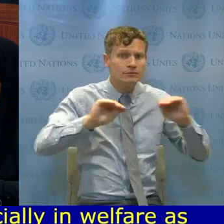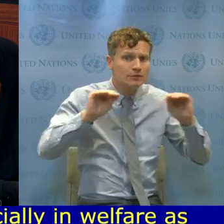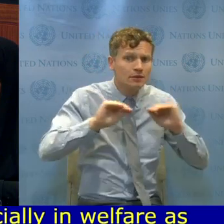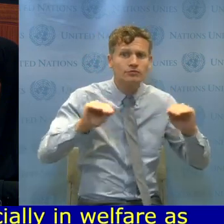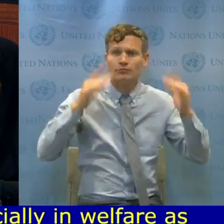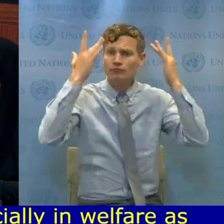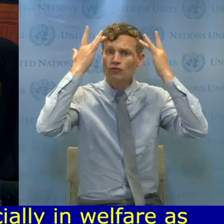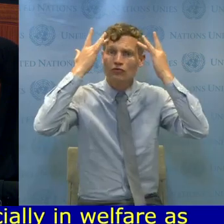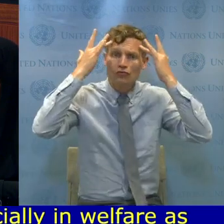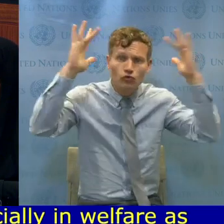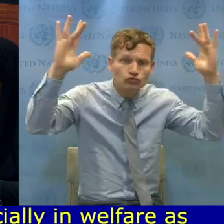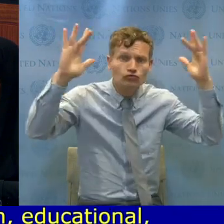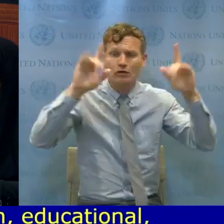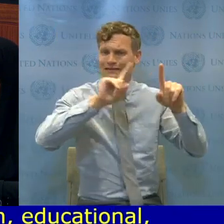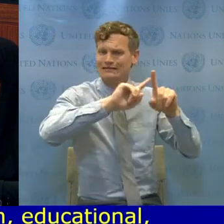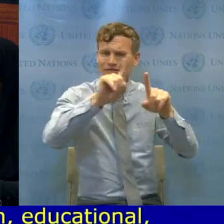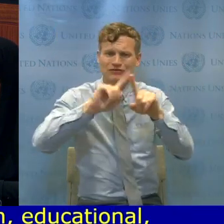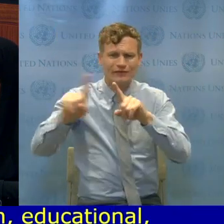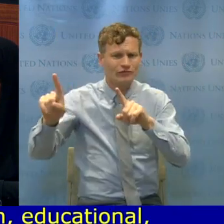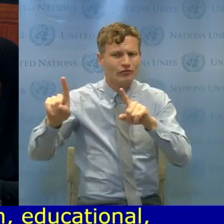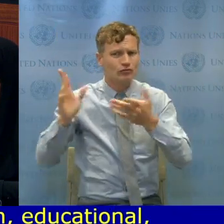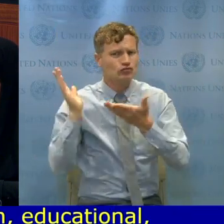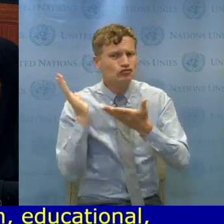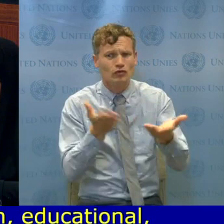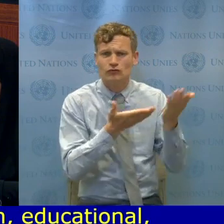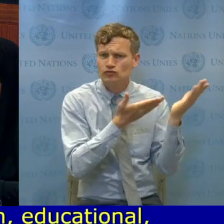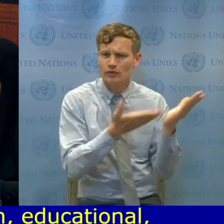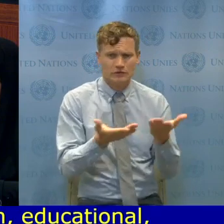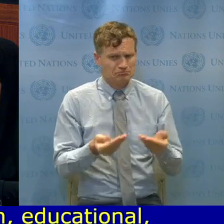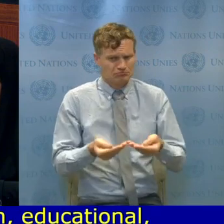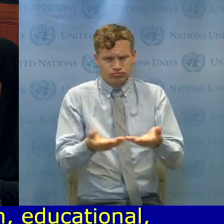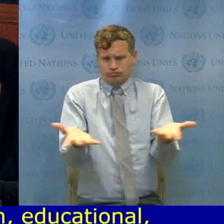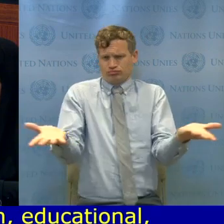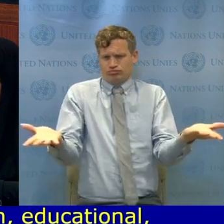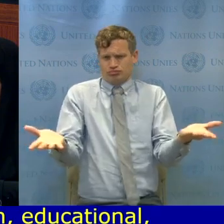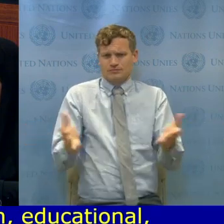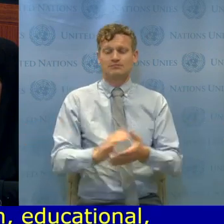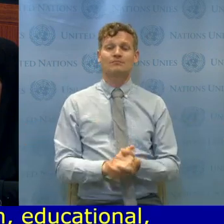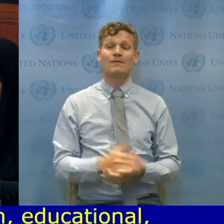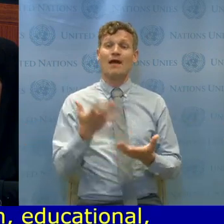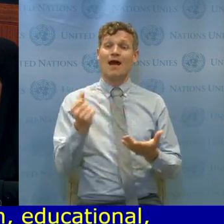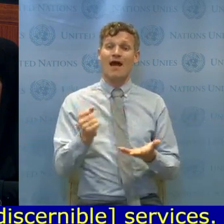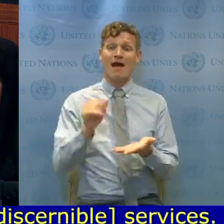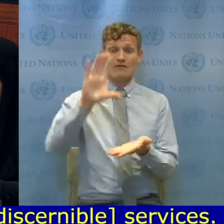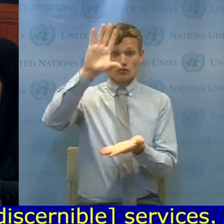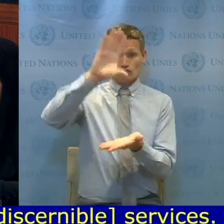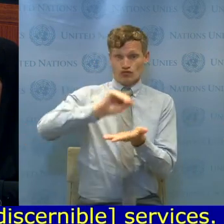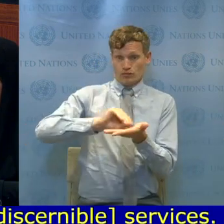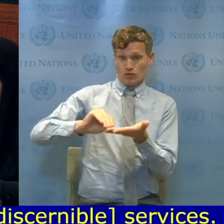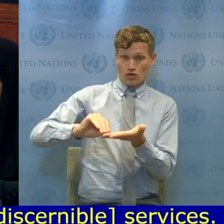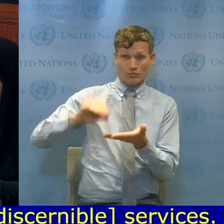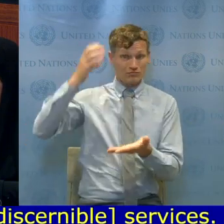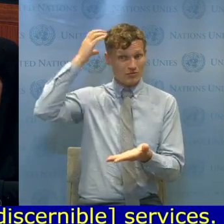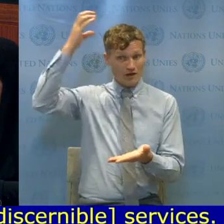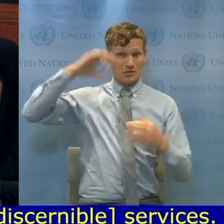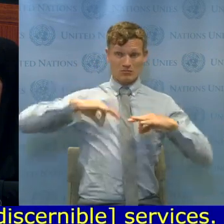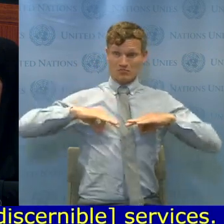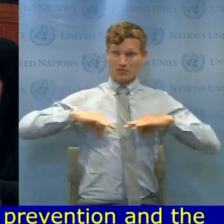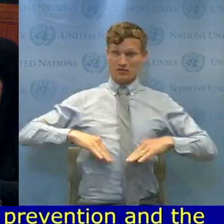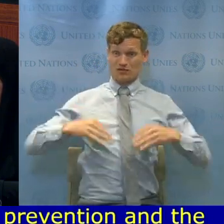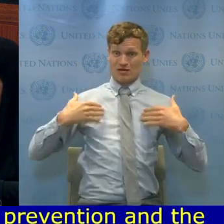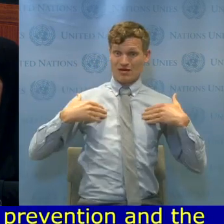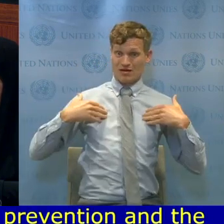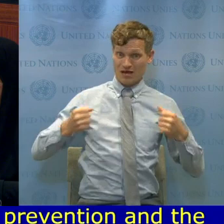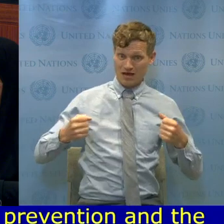and Prevention and the health authorities issues disability assessment reports and accredits medical reports for people with